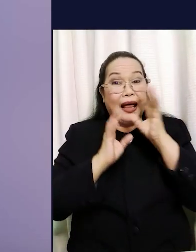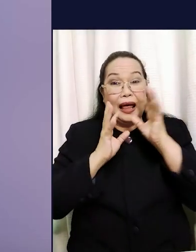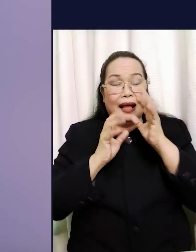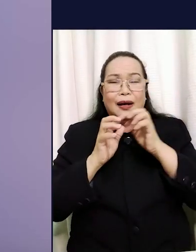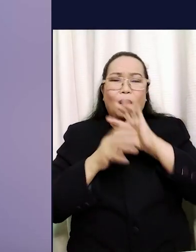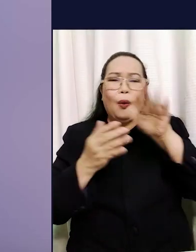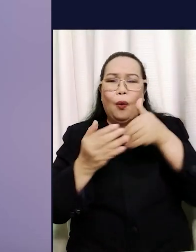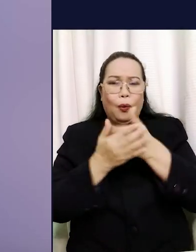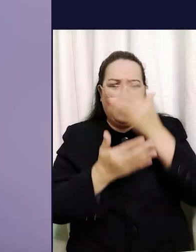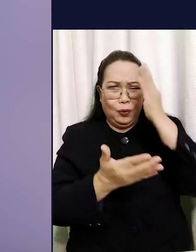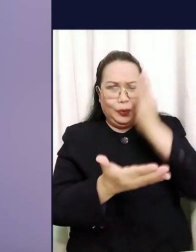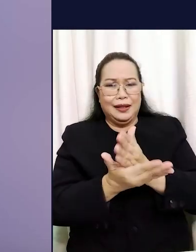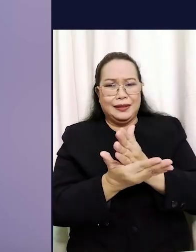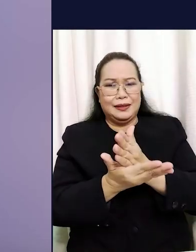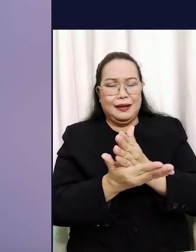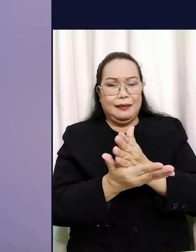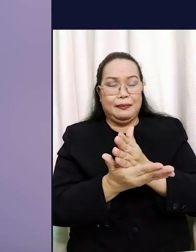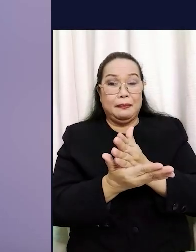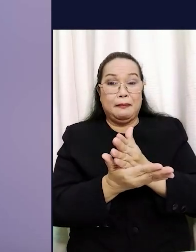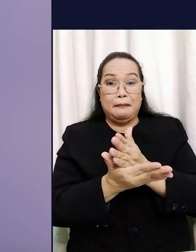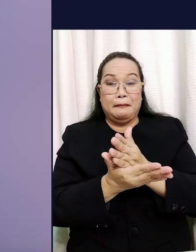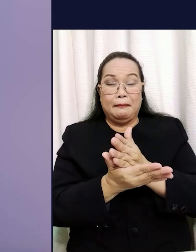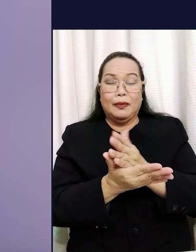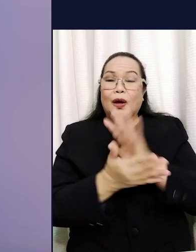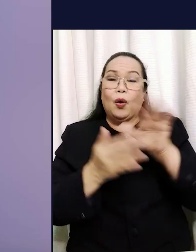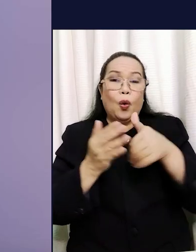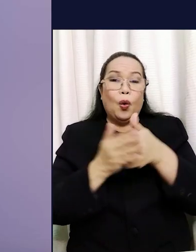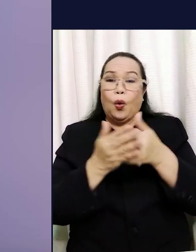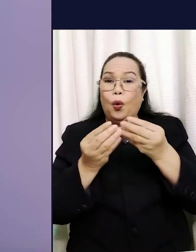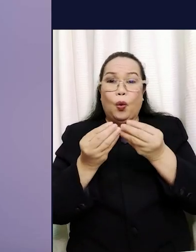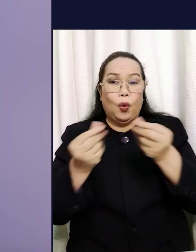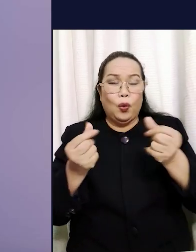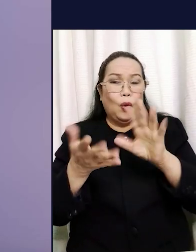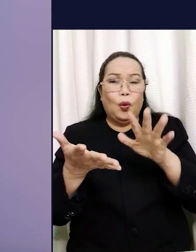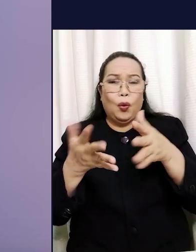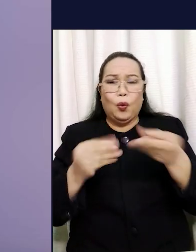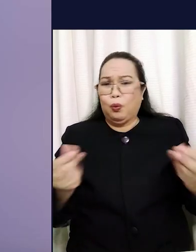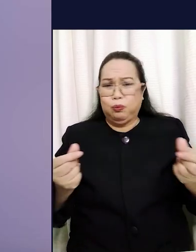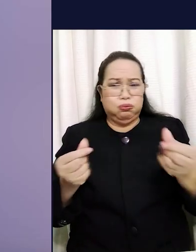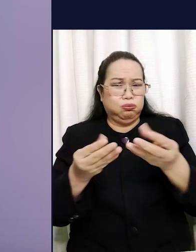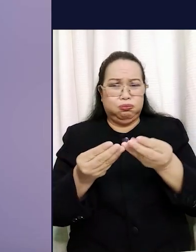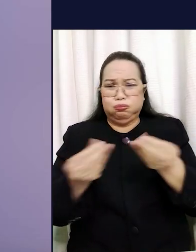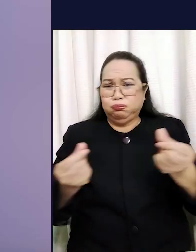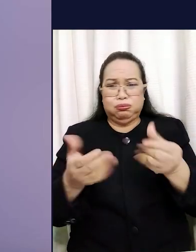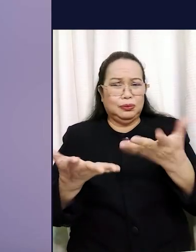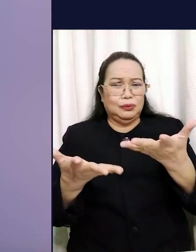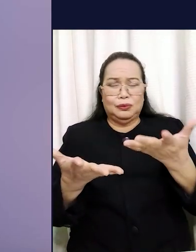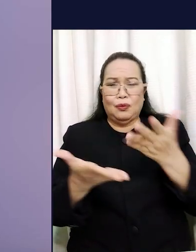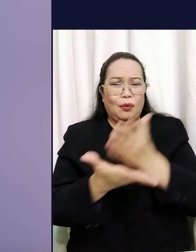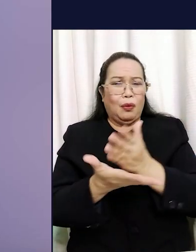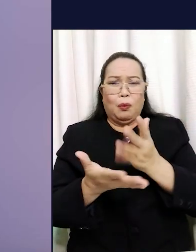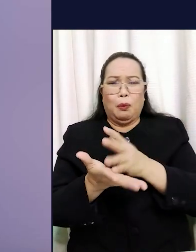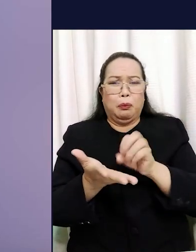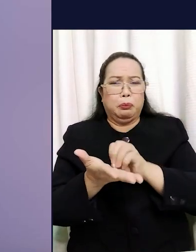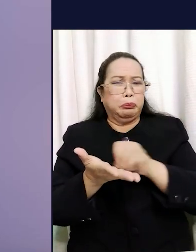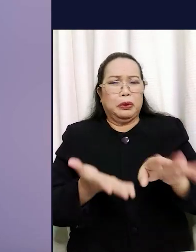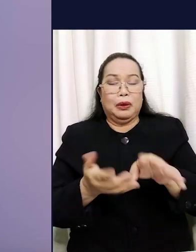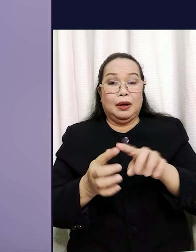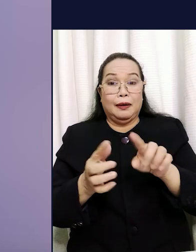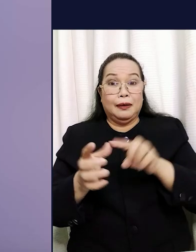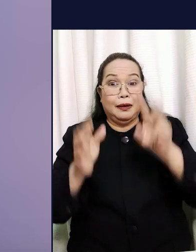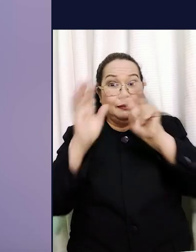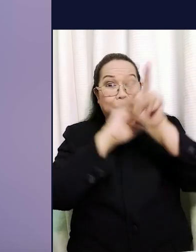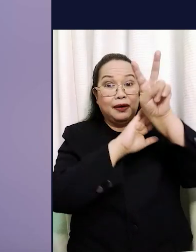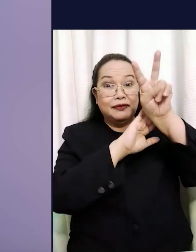away. Kung pwedeng sabihin, will all die, mawawala ho ng saysay. No? Dahil yung prophecies